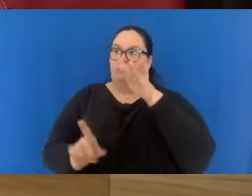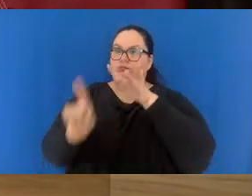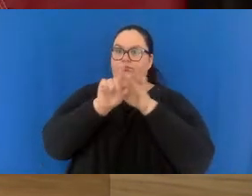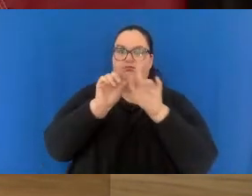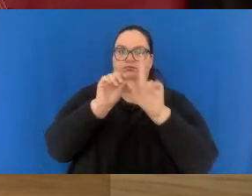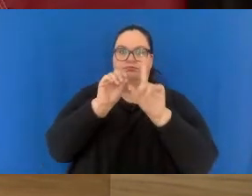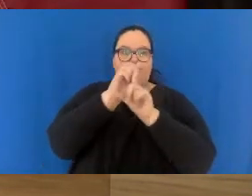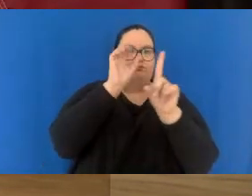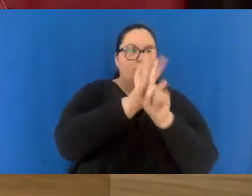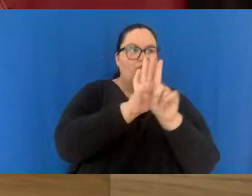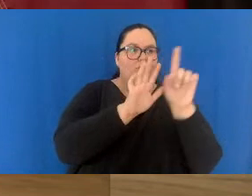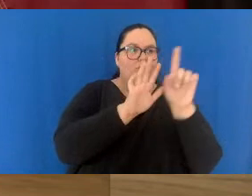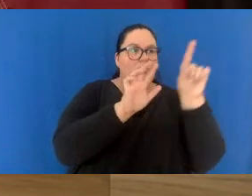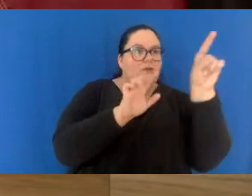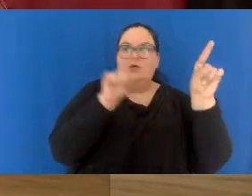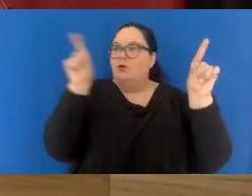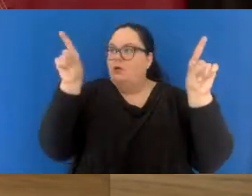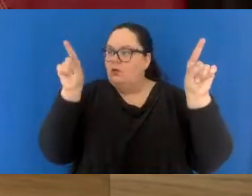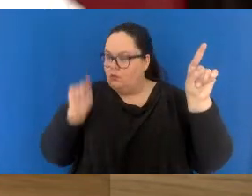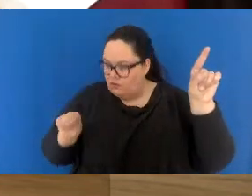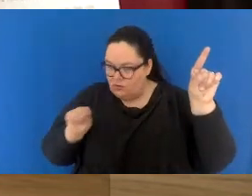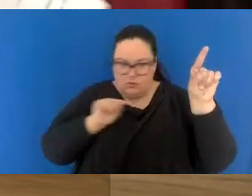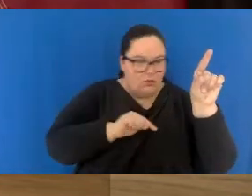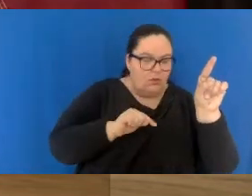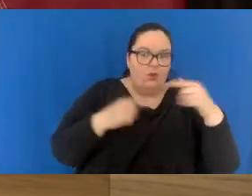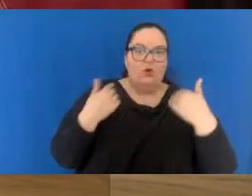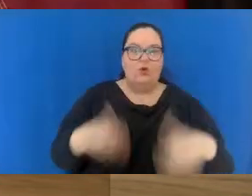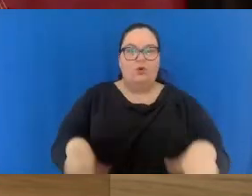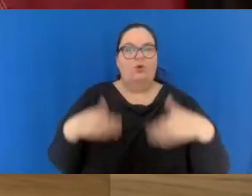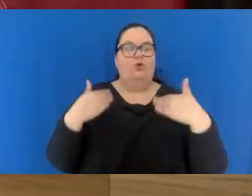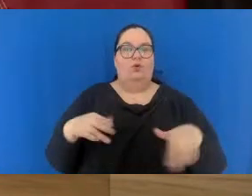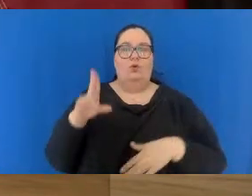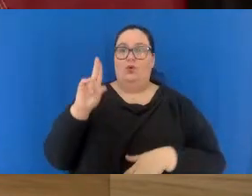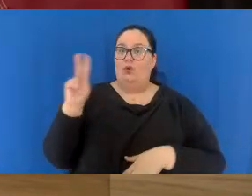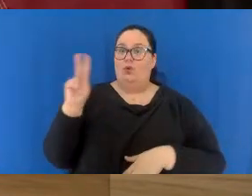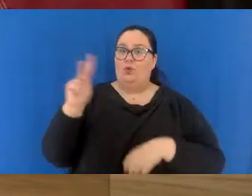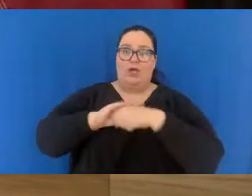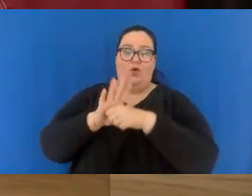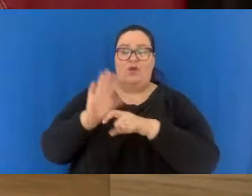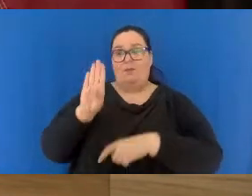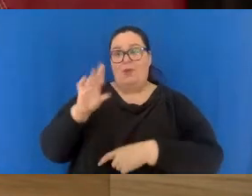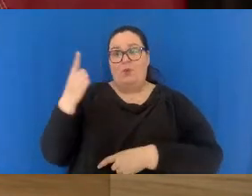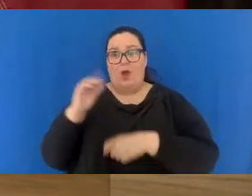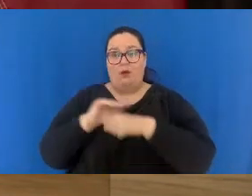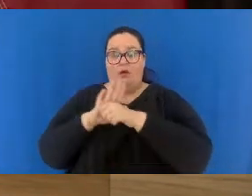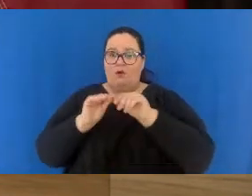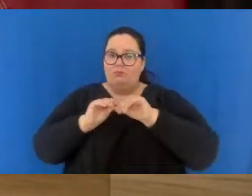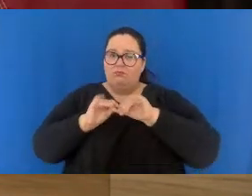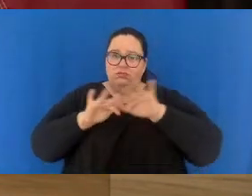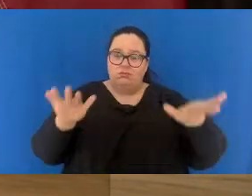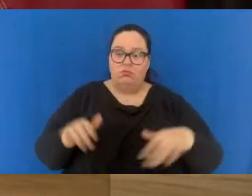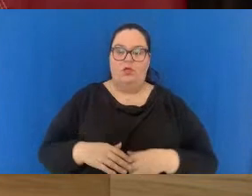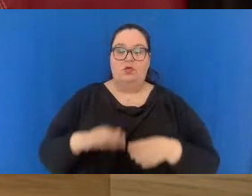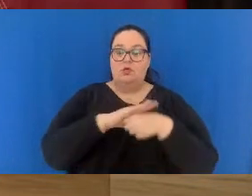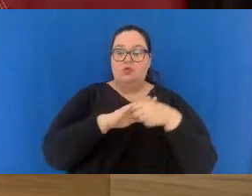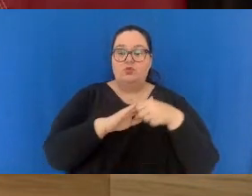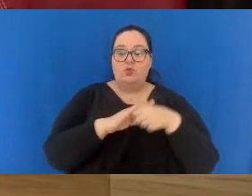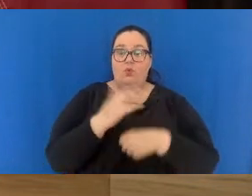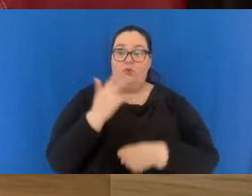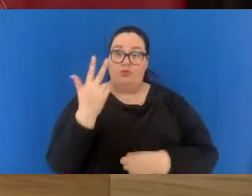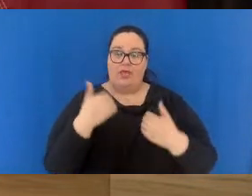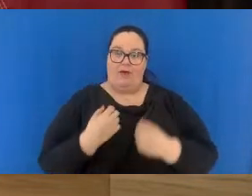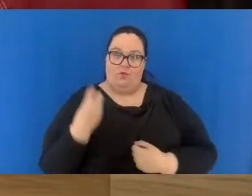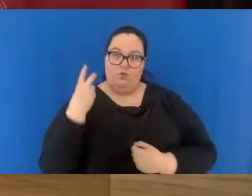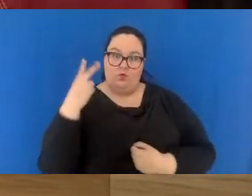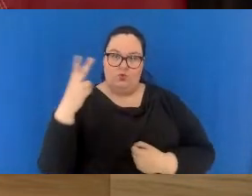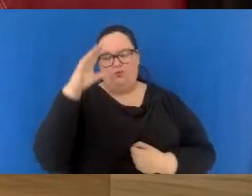areas of the province as the risk of transmission is higher with the variants. Today, there are also 2 new cases in Zone 3, which is Fredericton